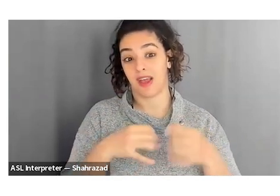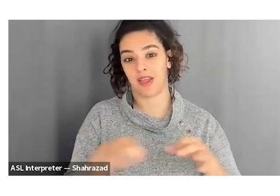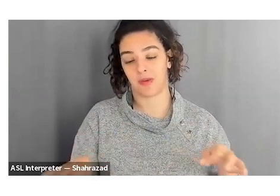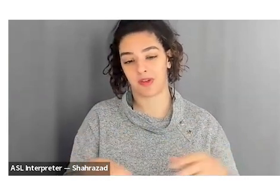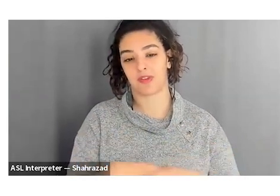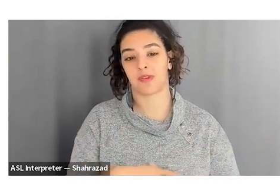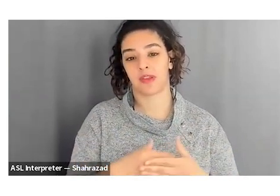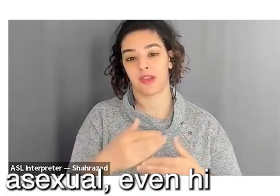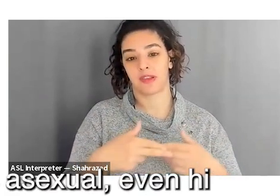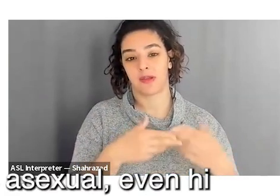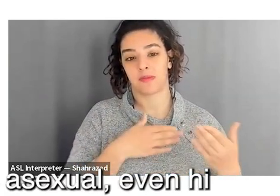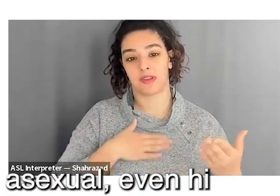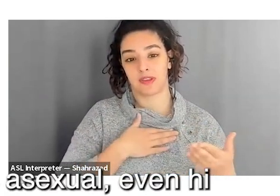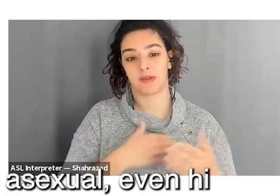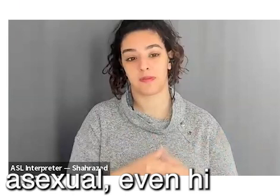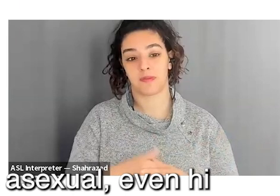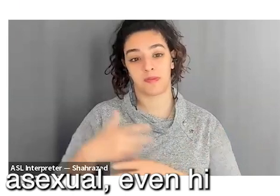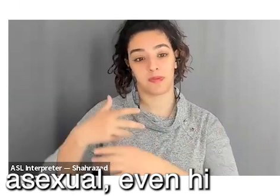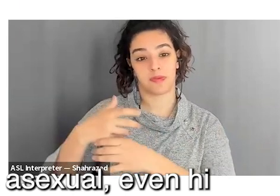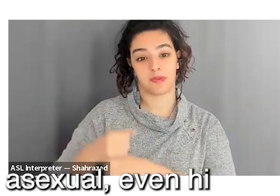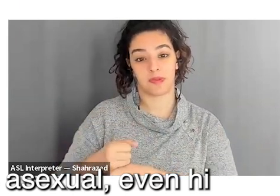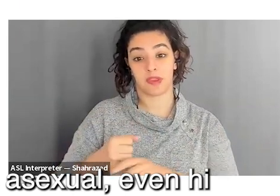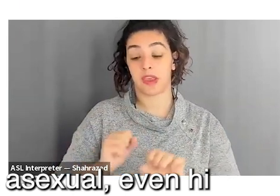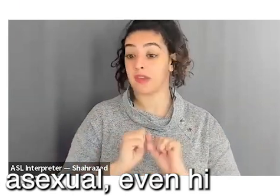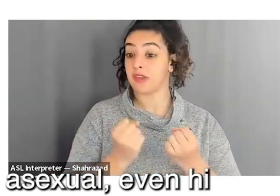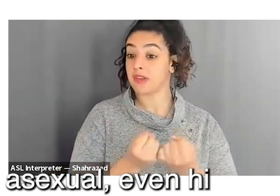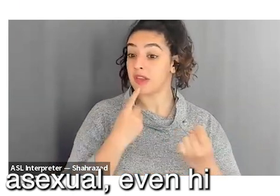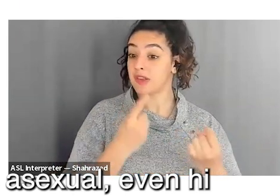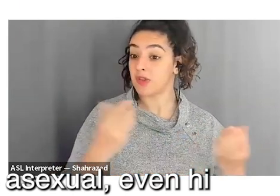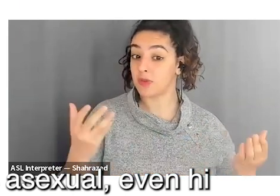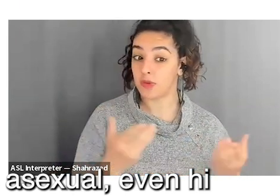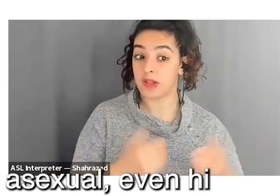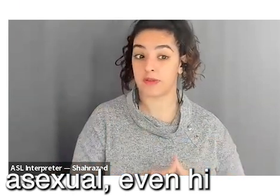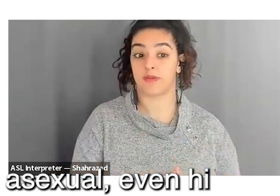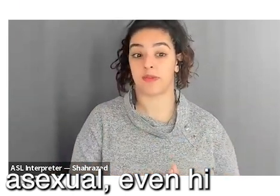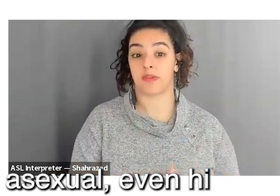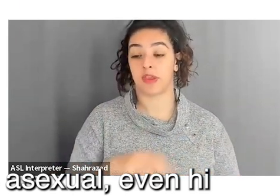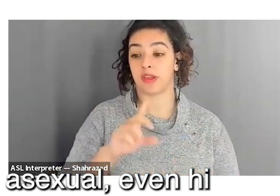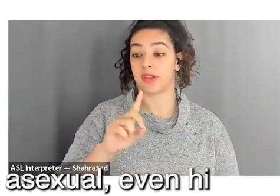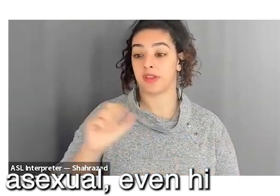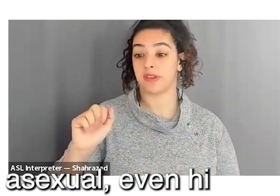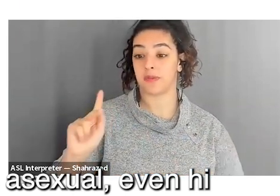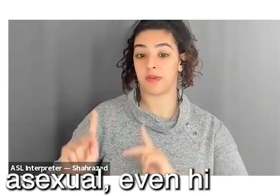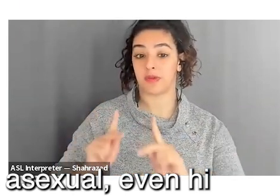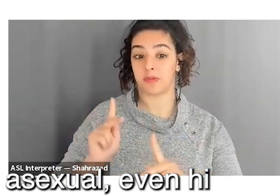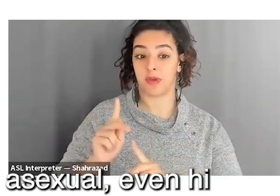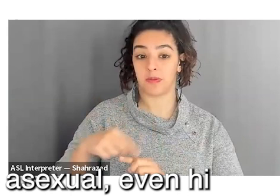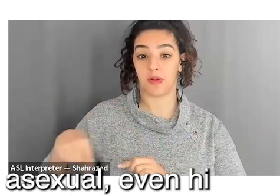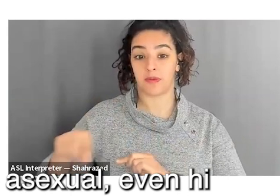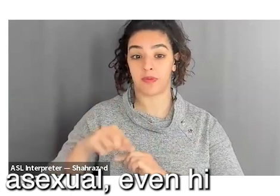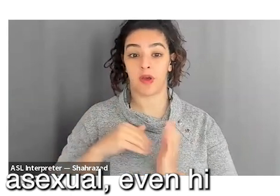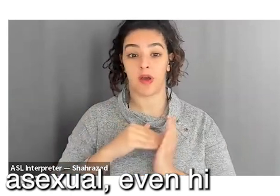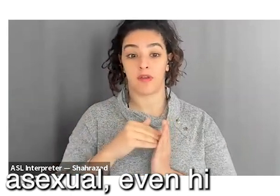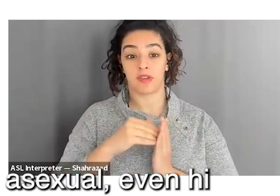So, to summarize, what does society say? Society says disabled people are often seen as asexual or